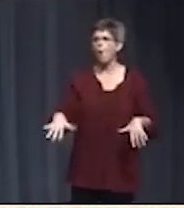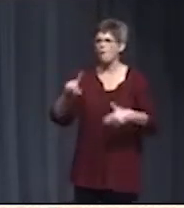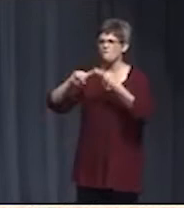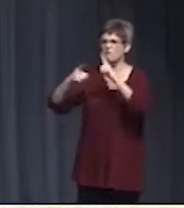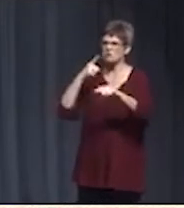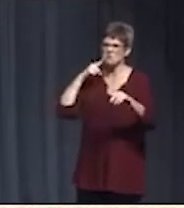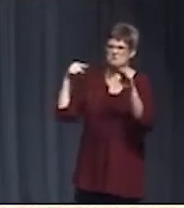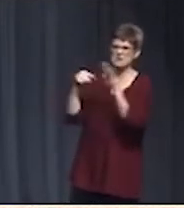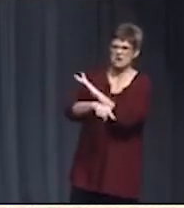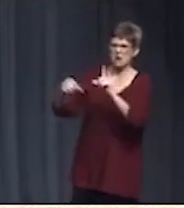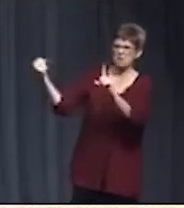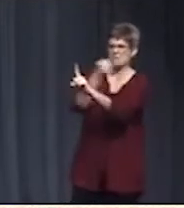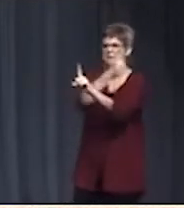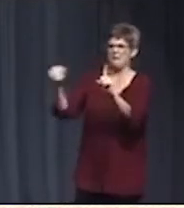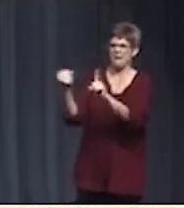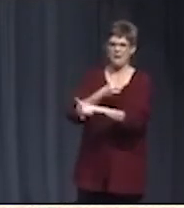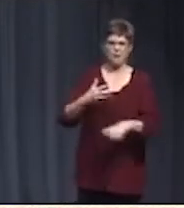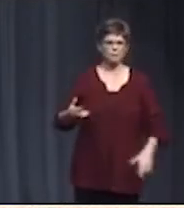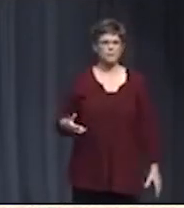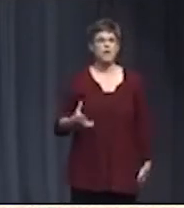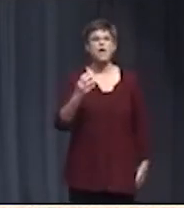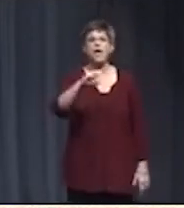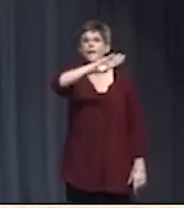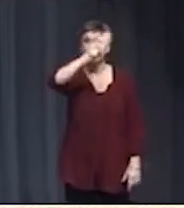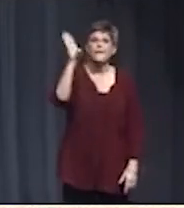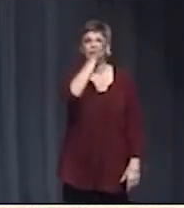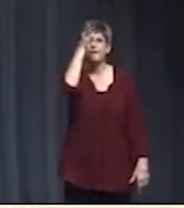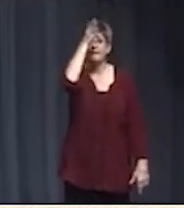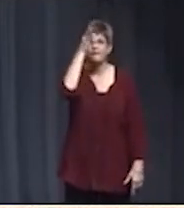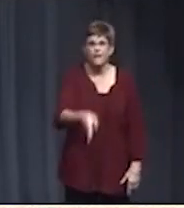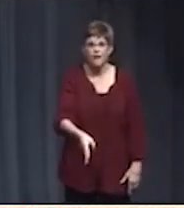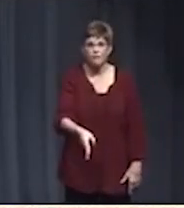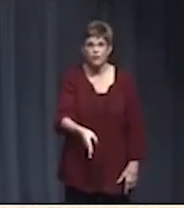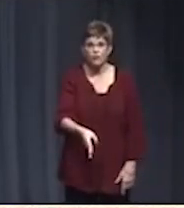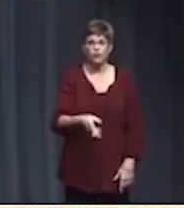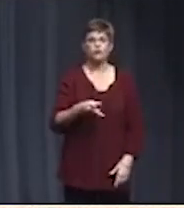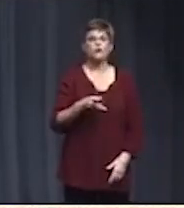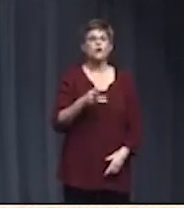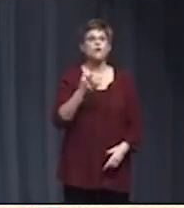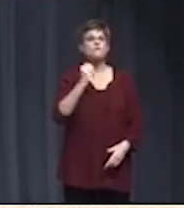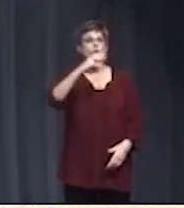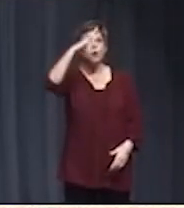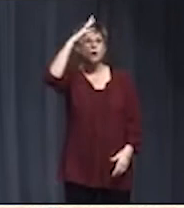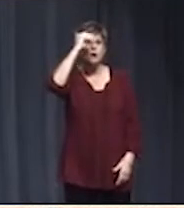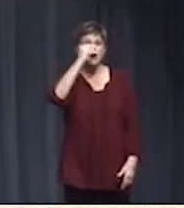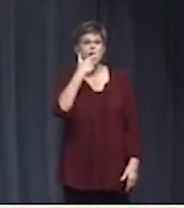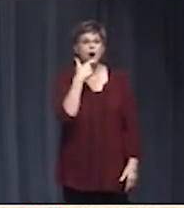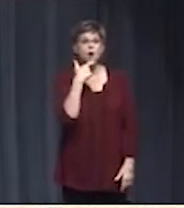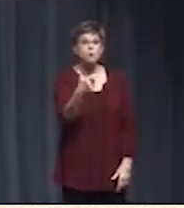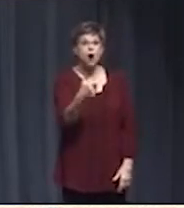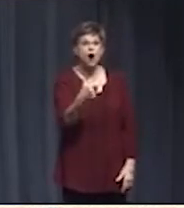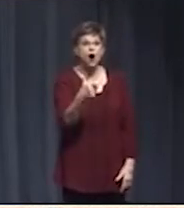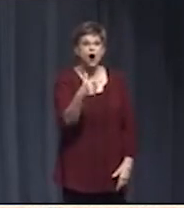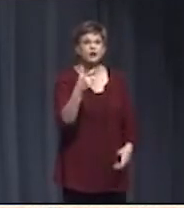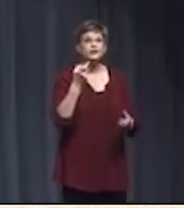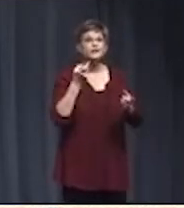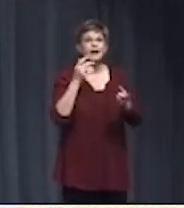And there is no reason ever for guys to watch ice skating or men's